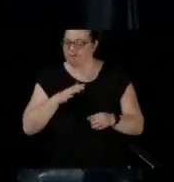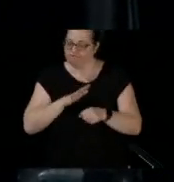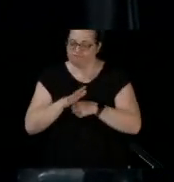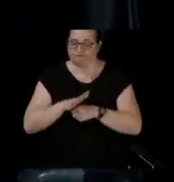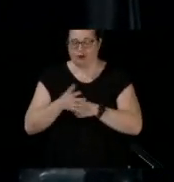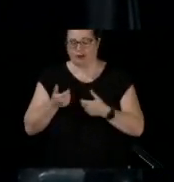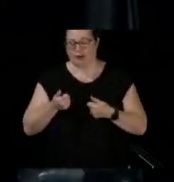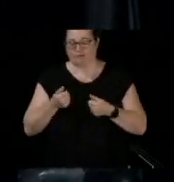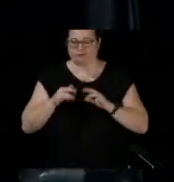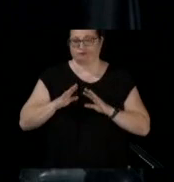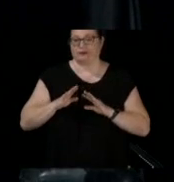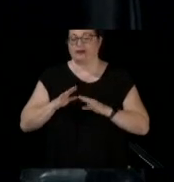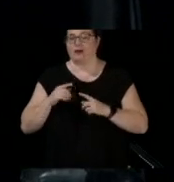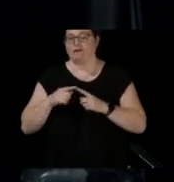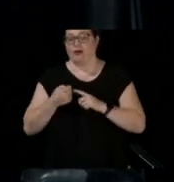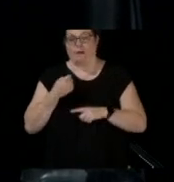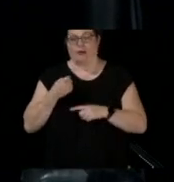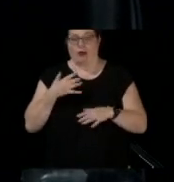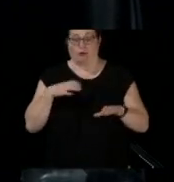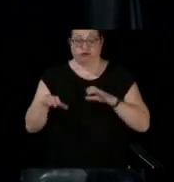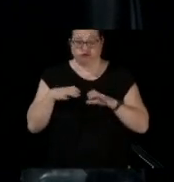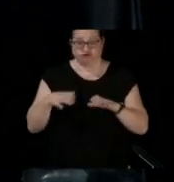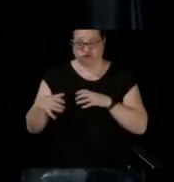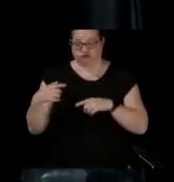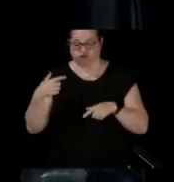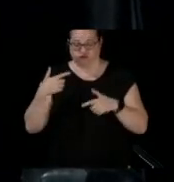from the action-packed senior picnic water battle.